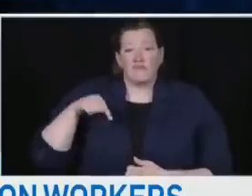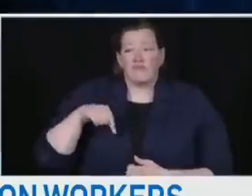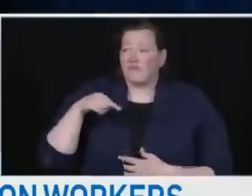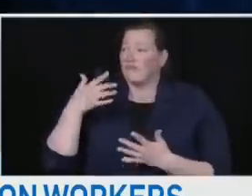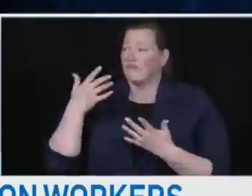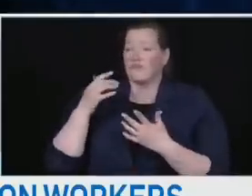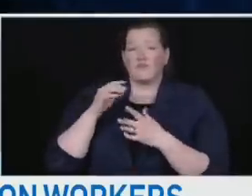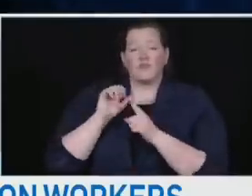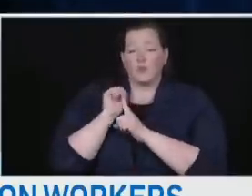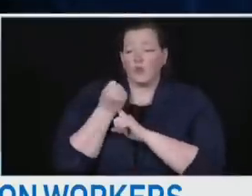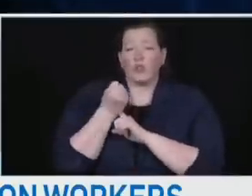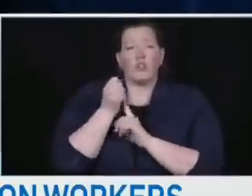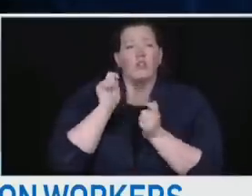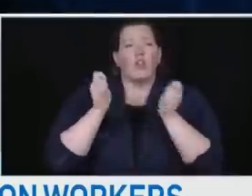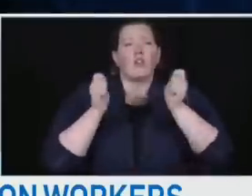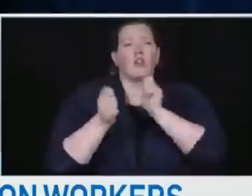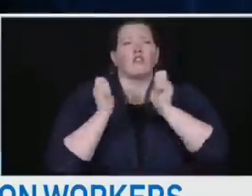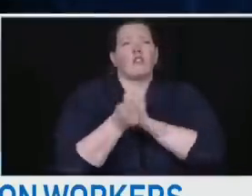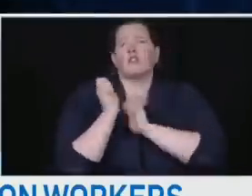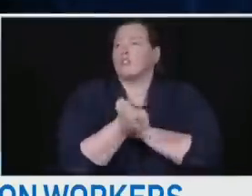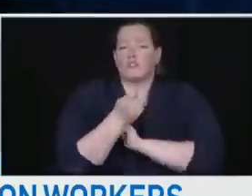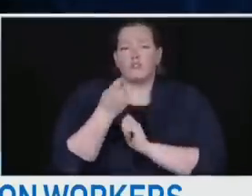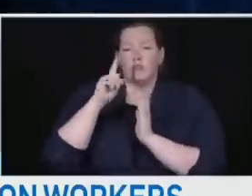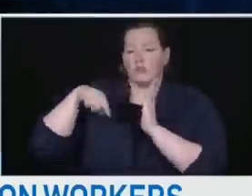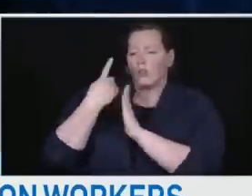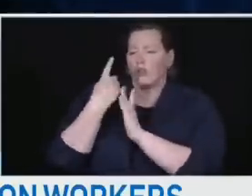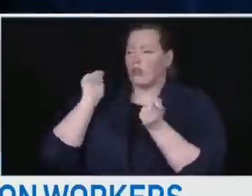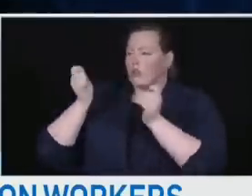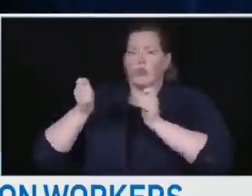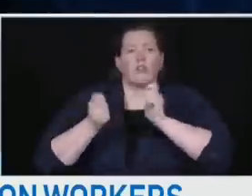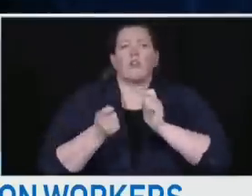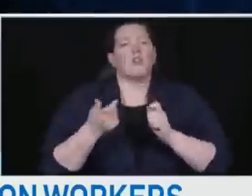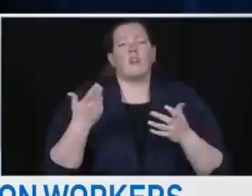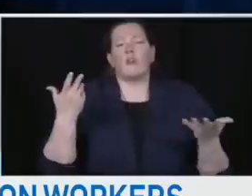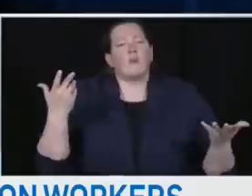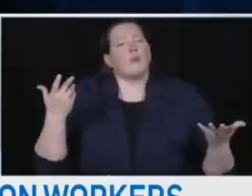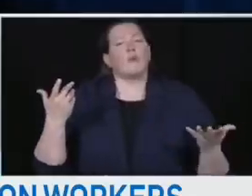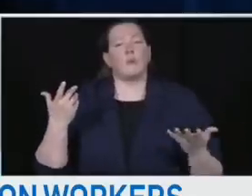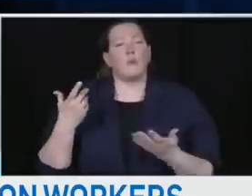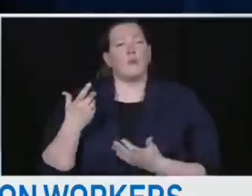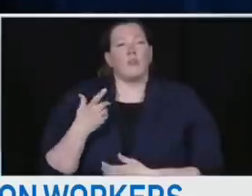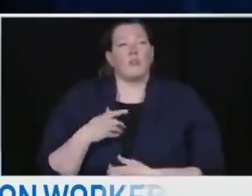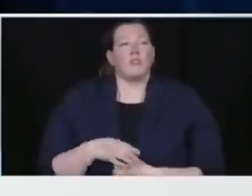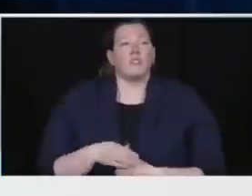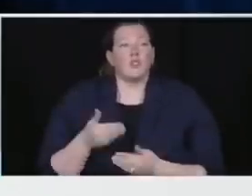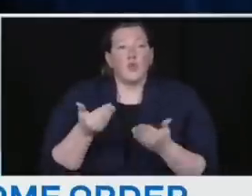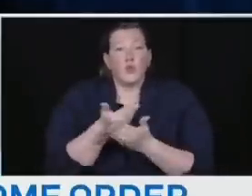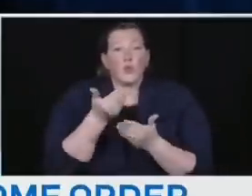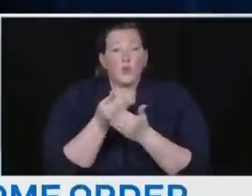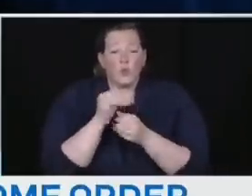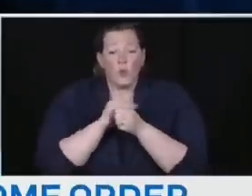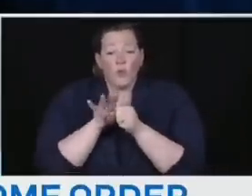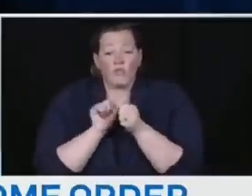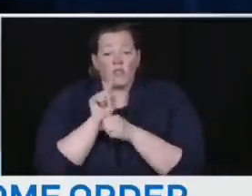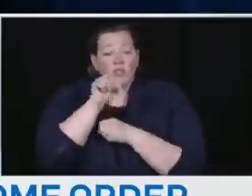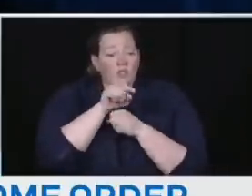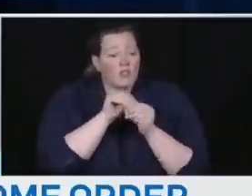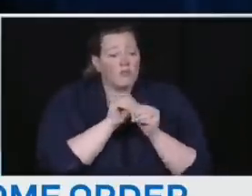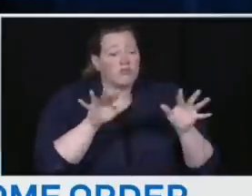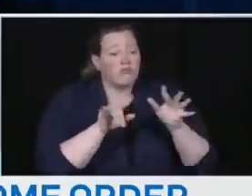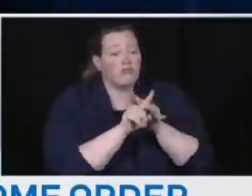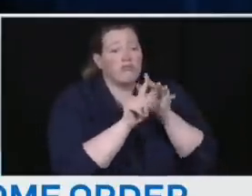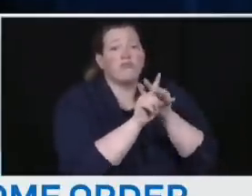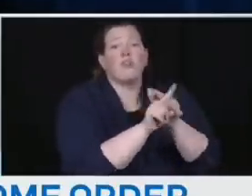I'm declaring a state of emergency with a province-wide stay-at-home order effective 12:01 a.m.